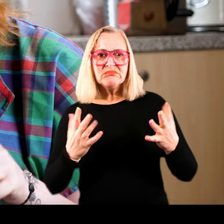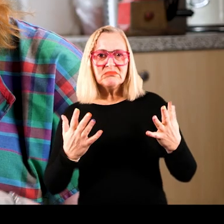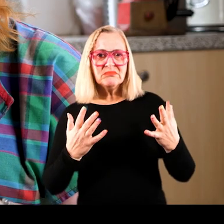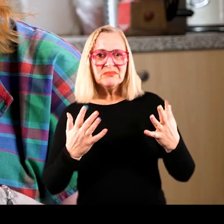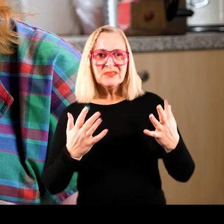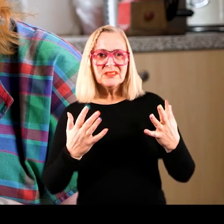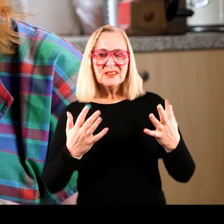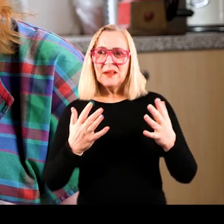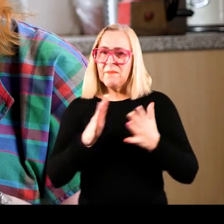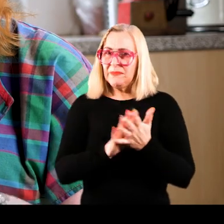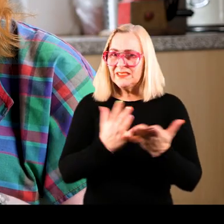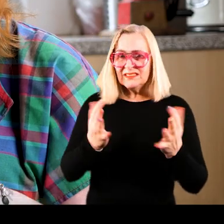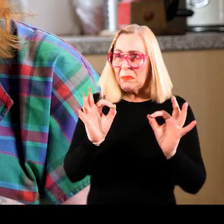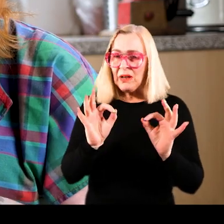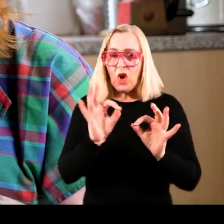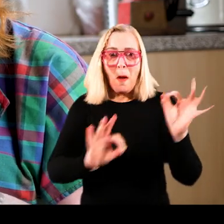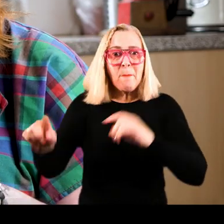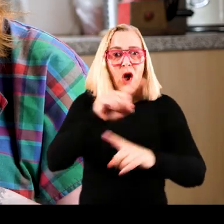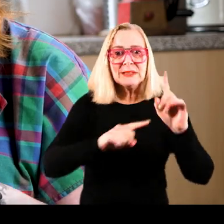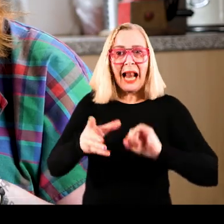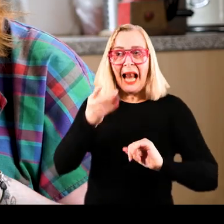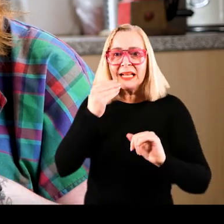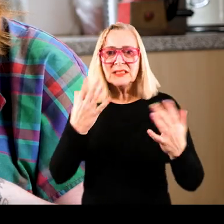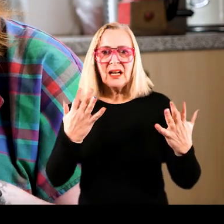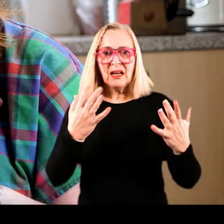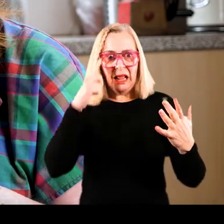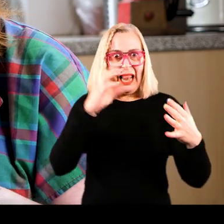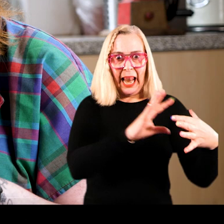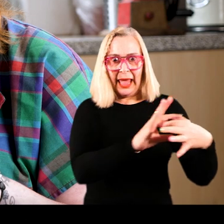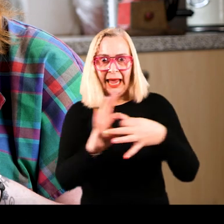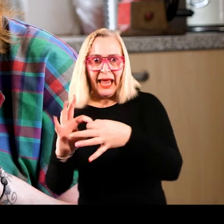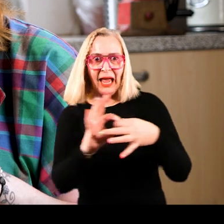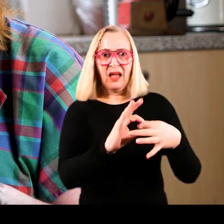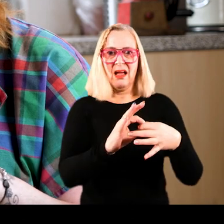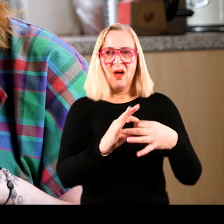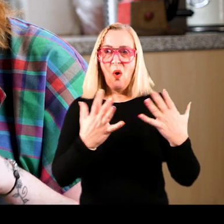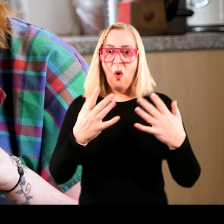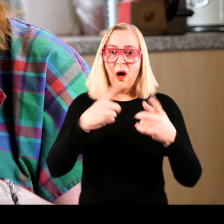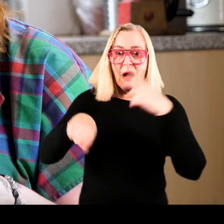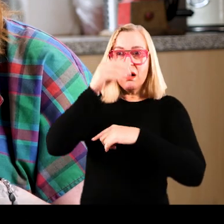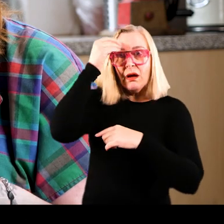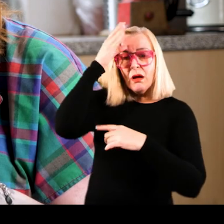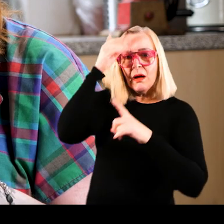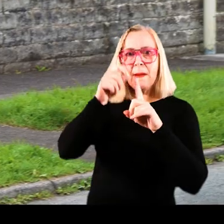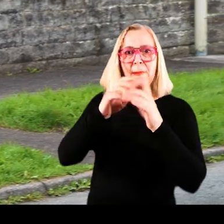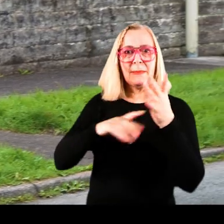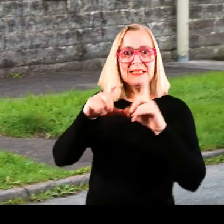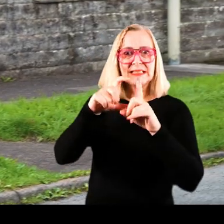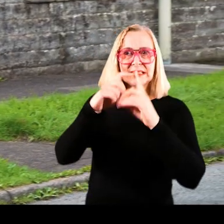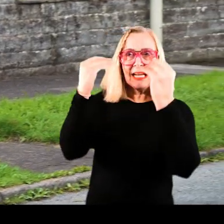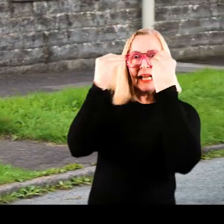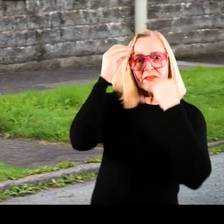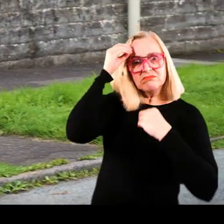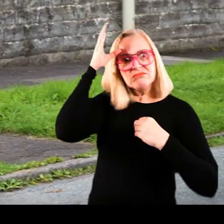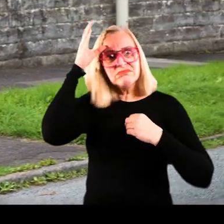was either the fact that nobody was willing to listen and make the connection, or they weren't educated